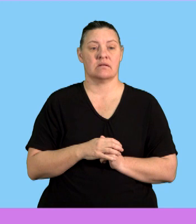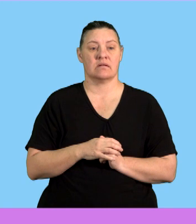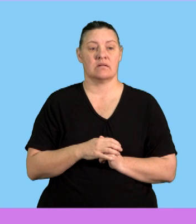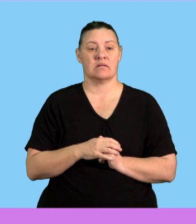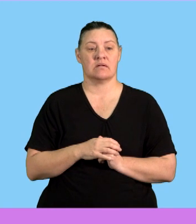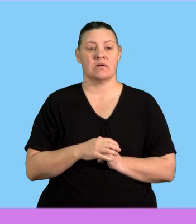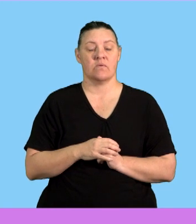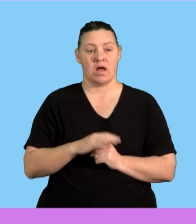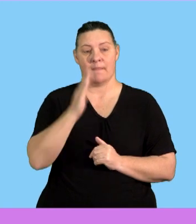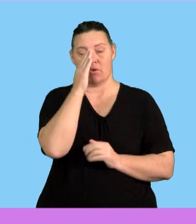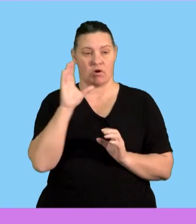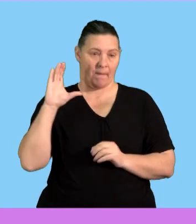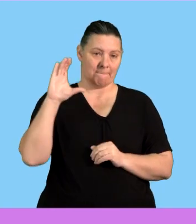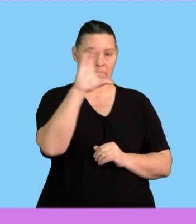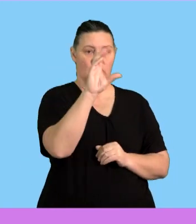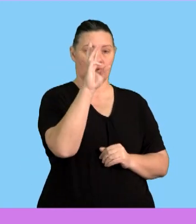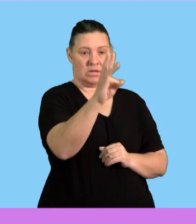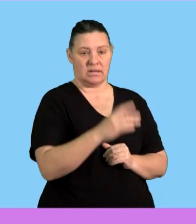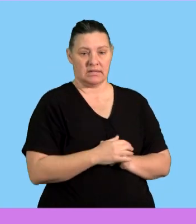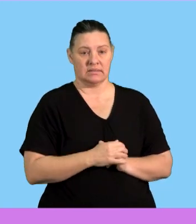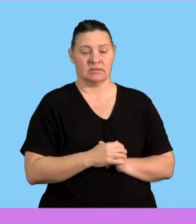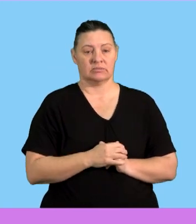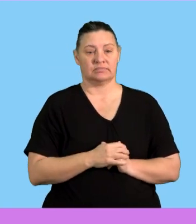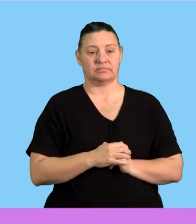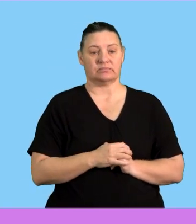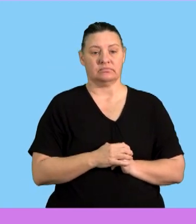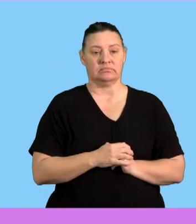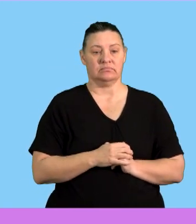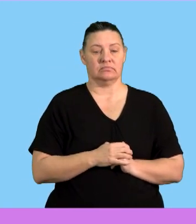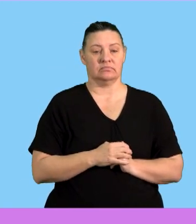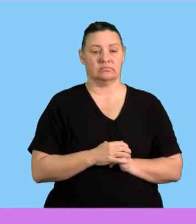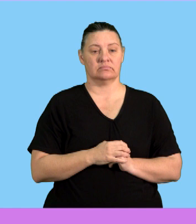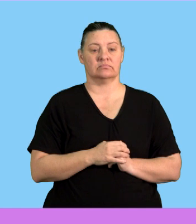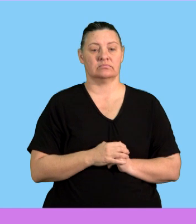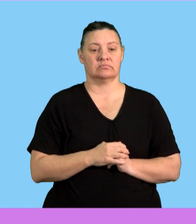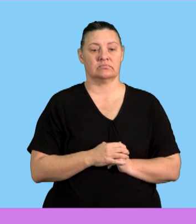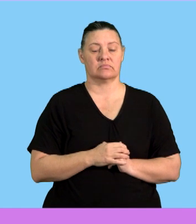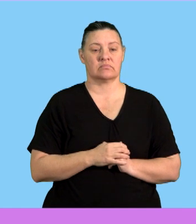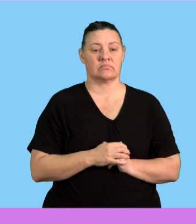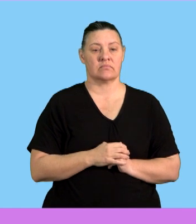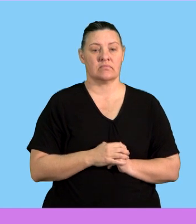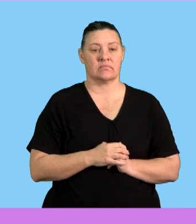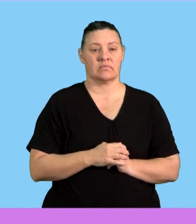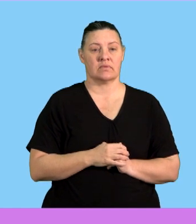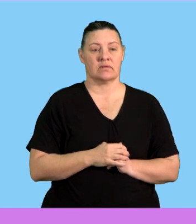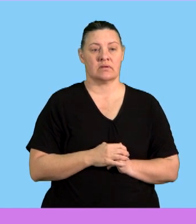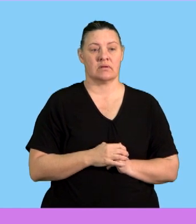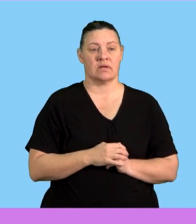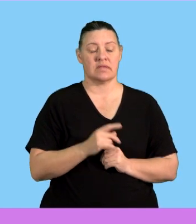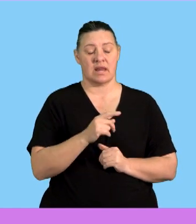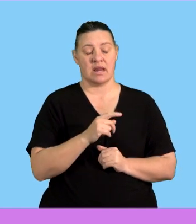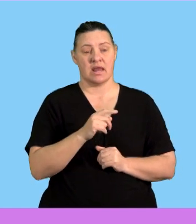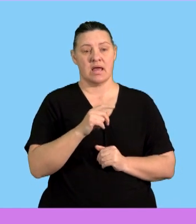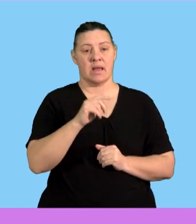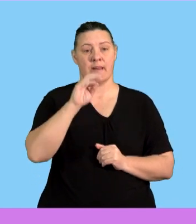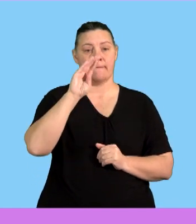where our mirror will be mounted. Are we clear on that? And then if you look, so let me just indicate that is A.